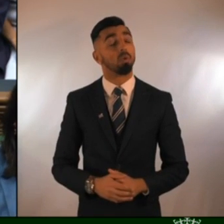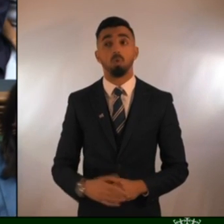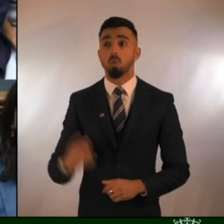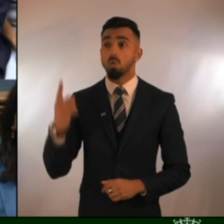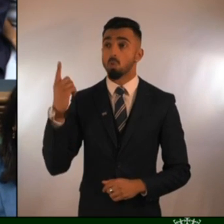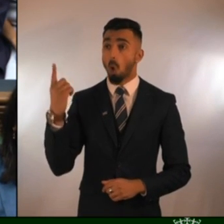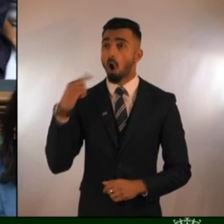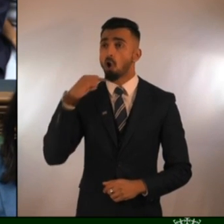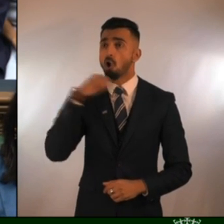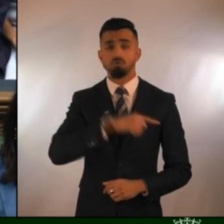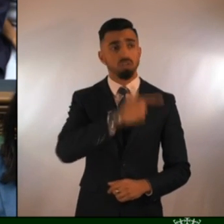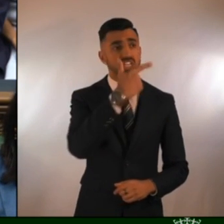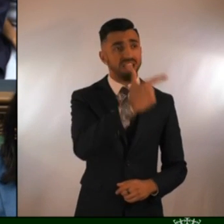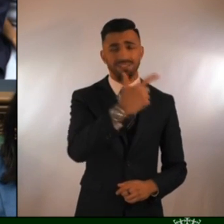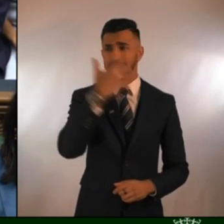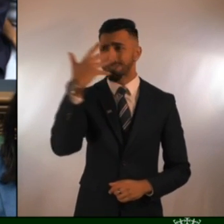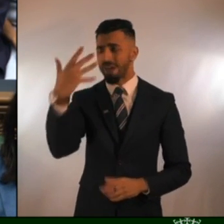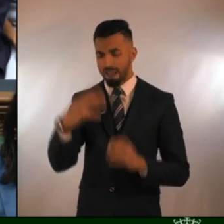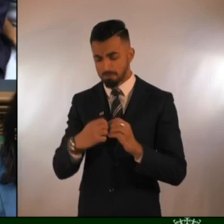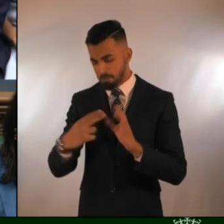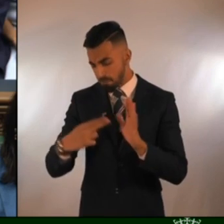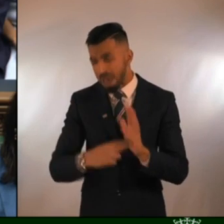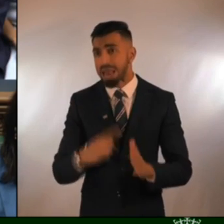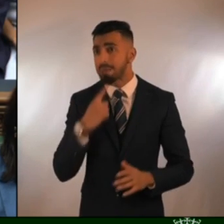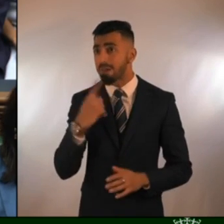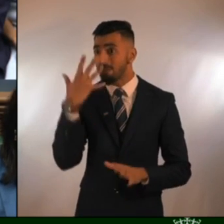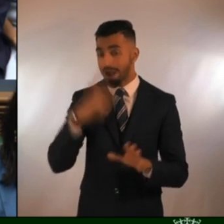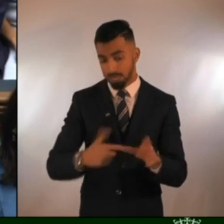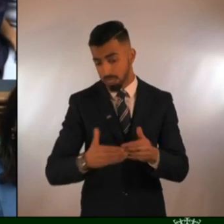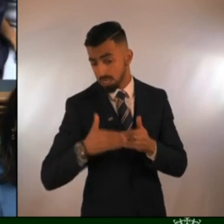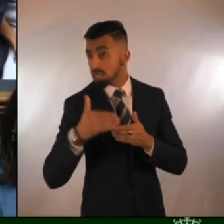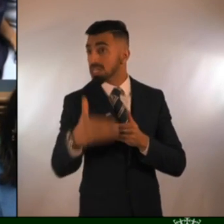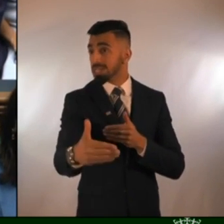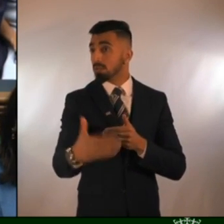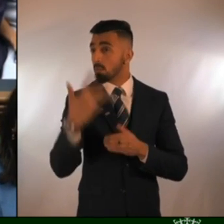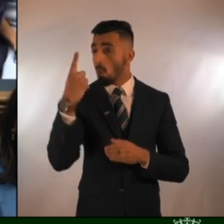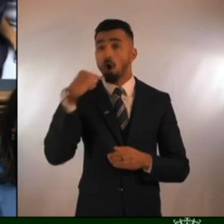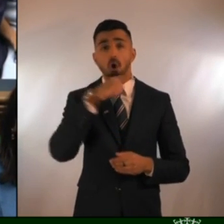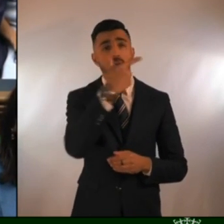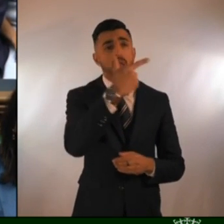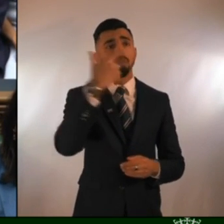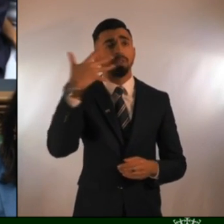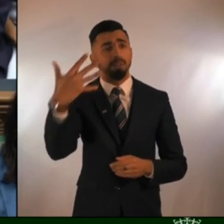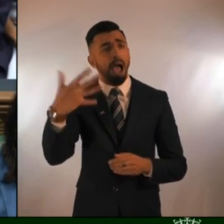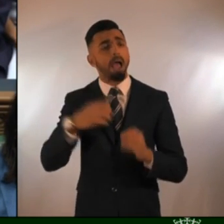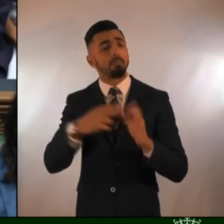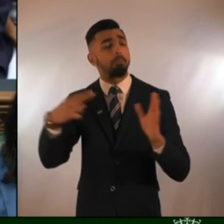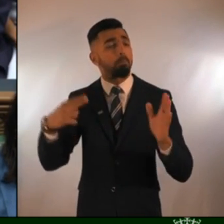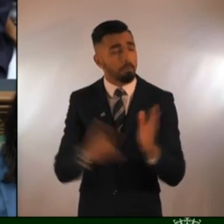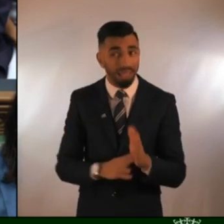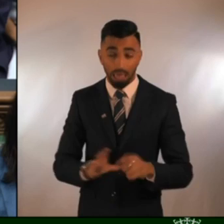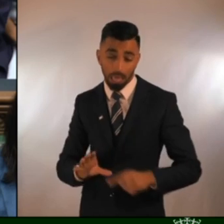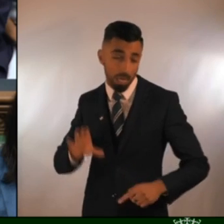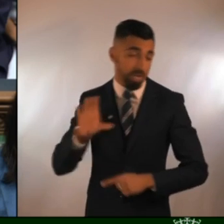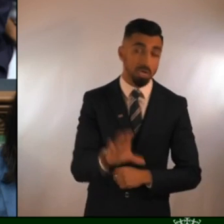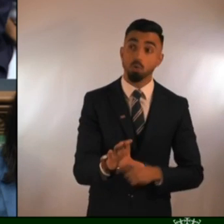£175 billion over the next 5 years for our future prosperity. The OBR have said that as a direct